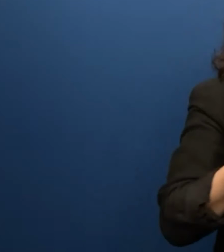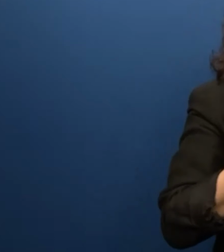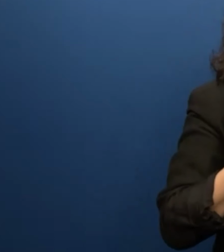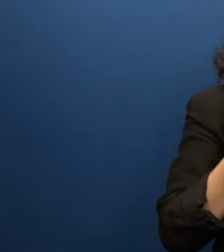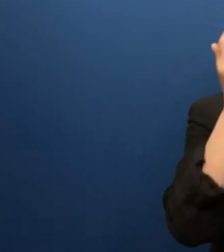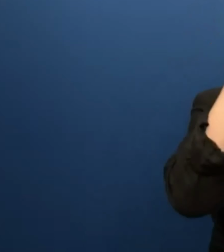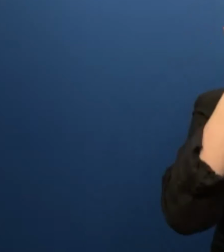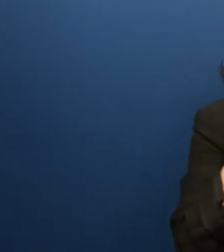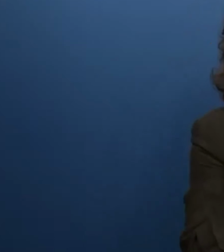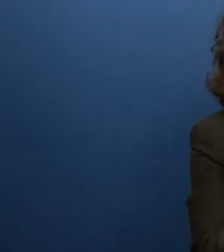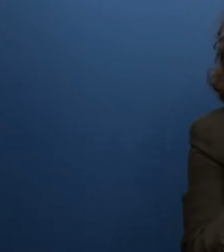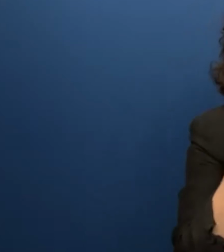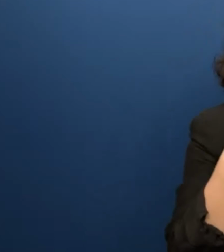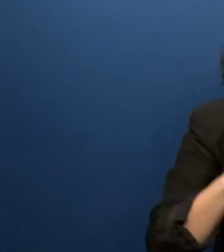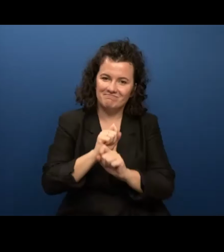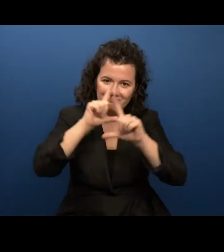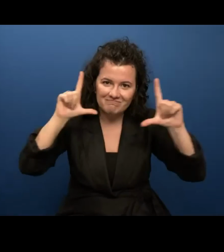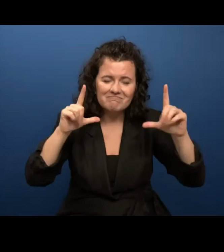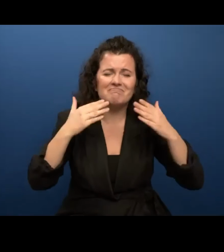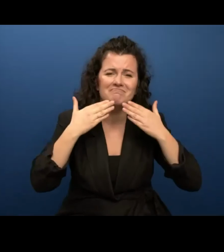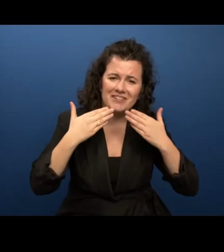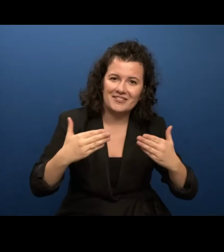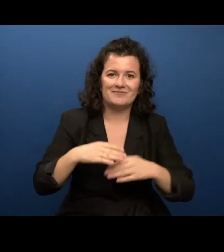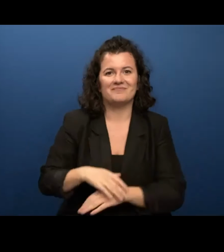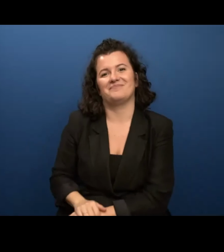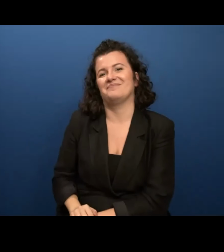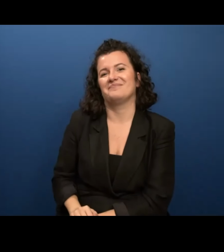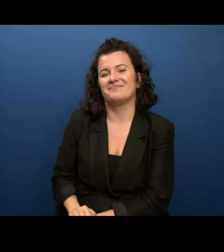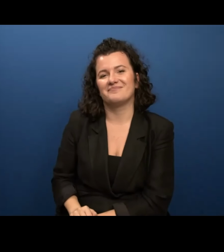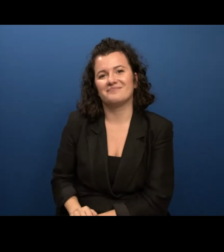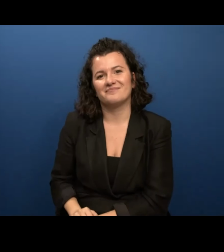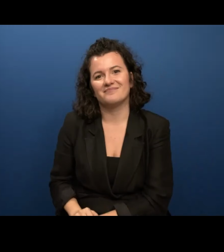able to meet today. So thank you.